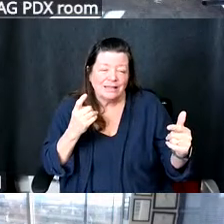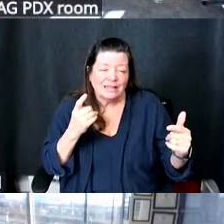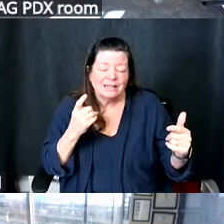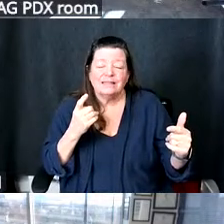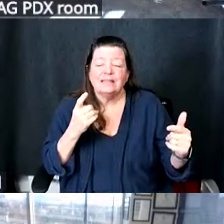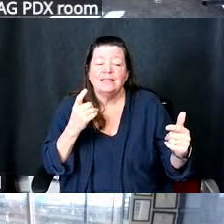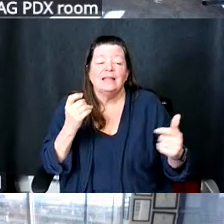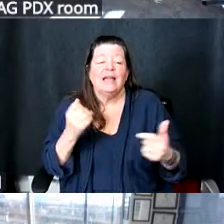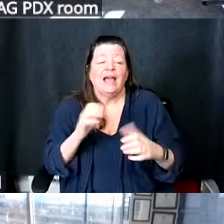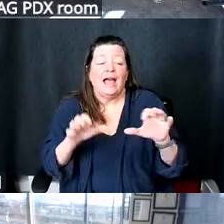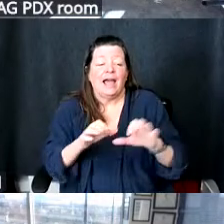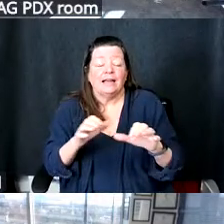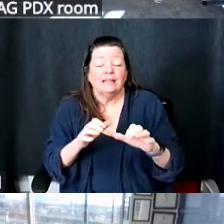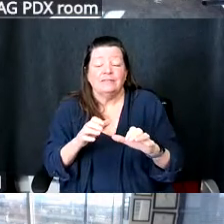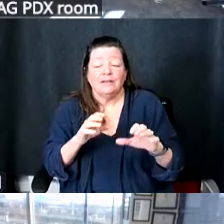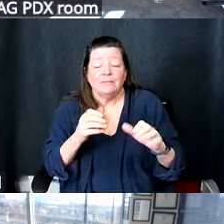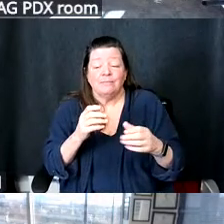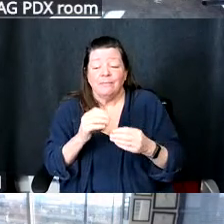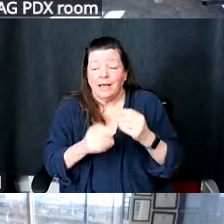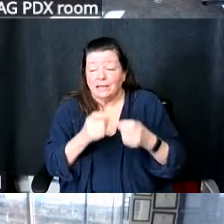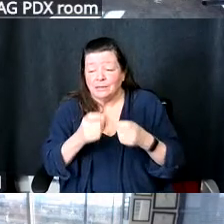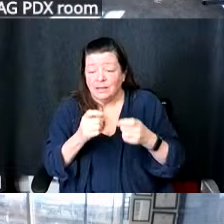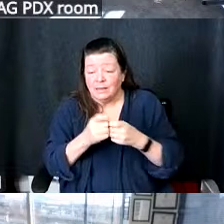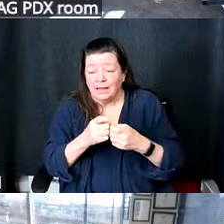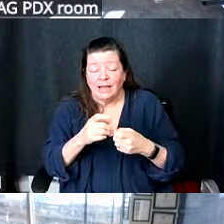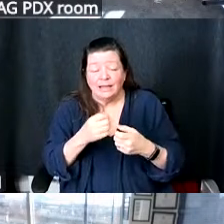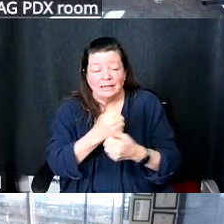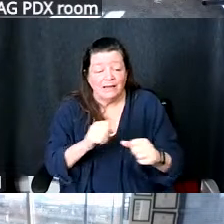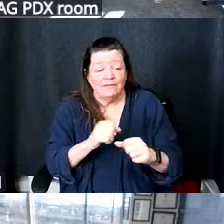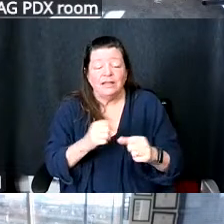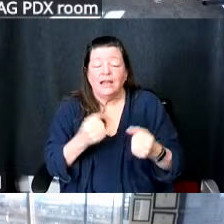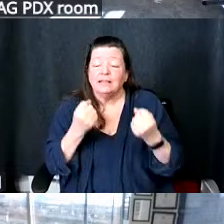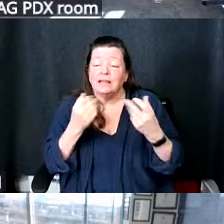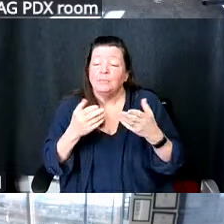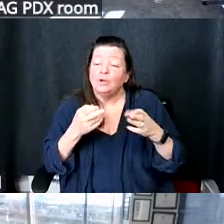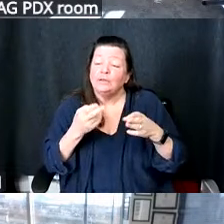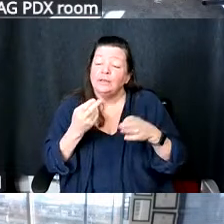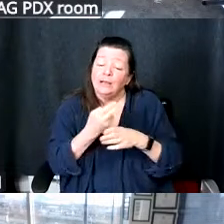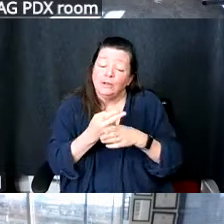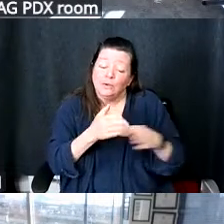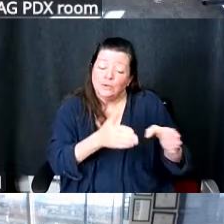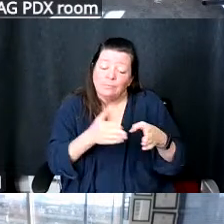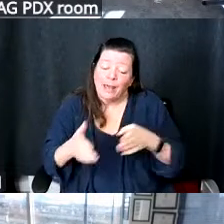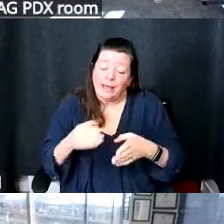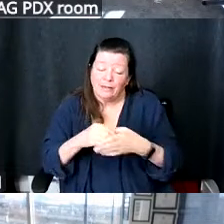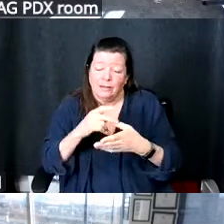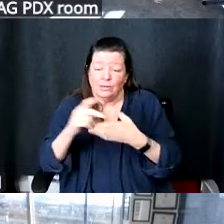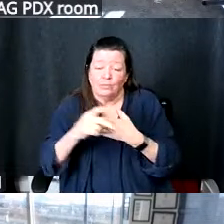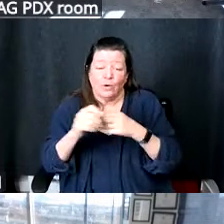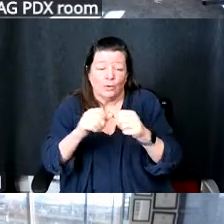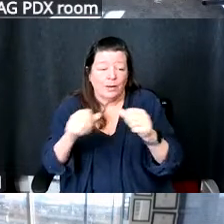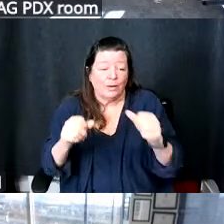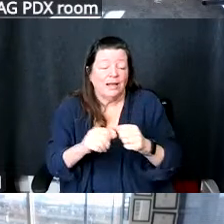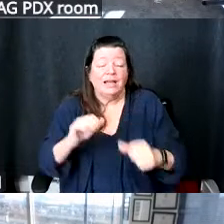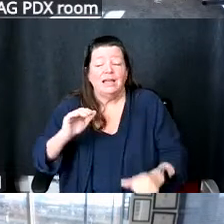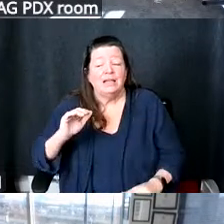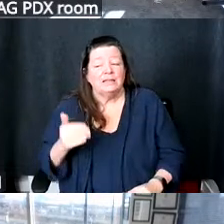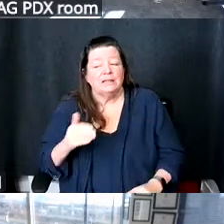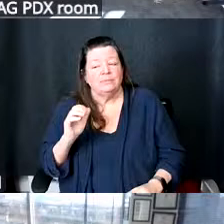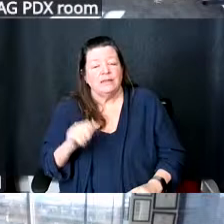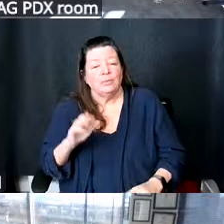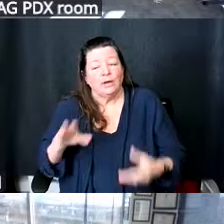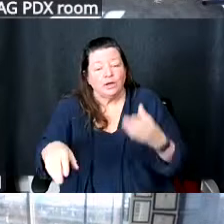safety, active management, and future-proofing in the design aspects of the multi-use path throughout the program area. And so it seems that we could add something